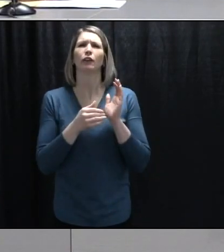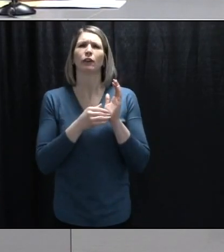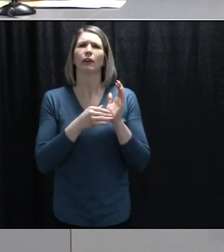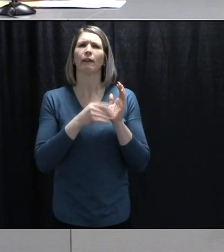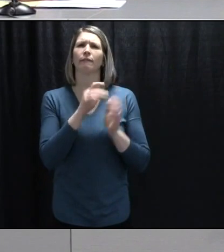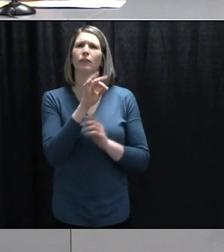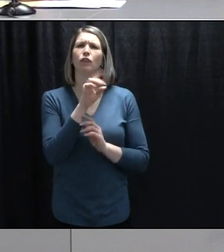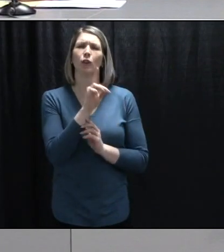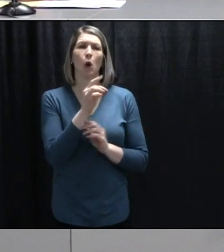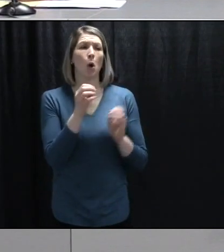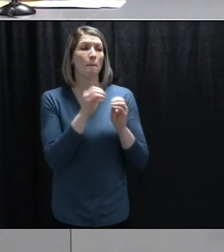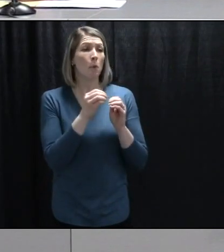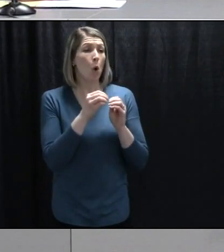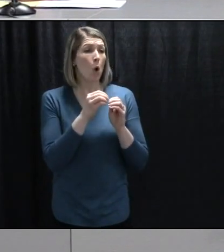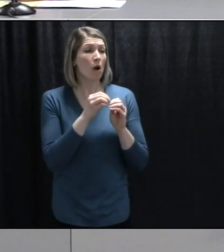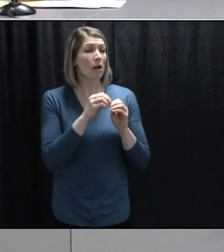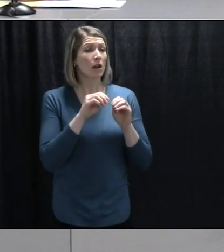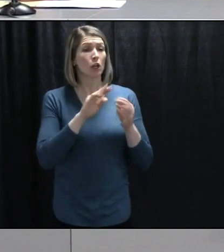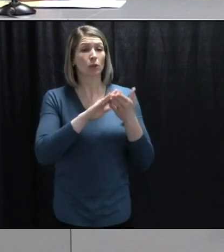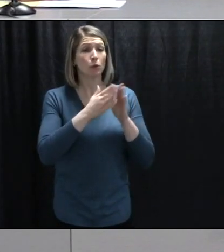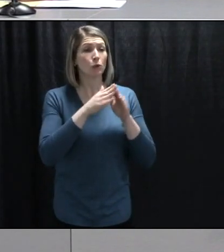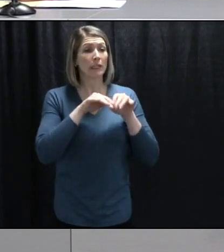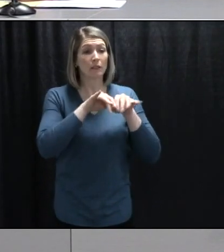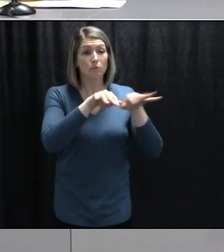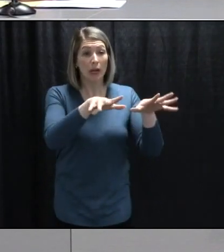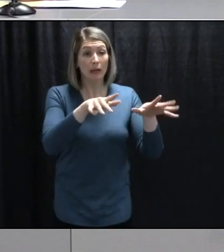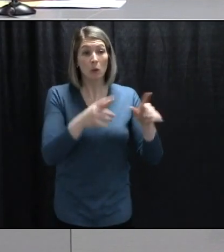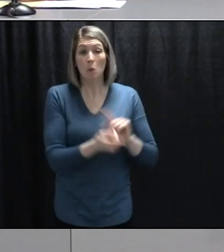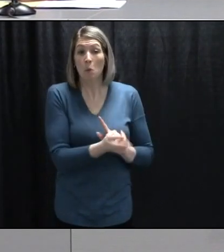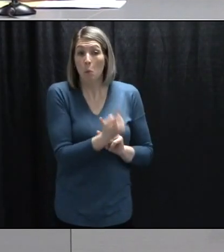spread, or is it still just the single one known case?